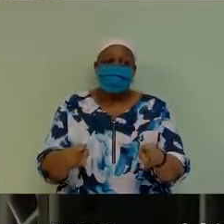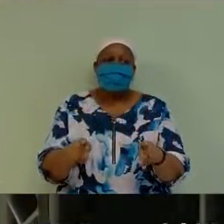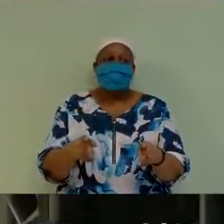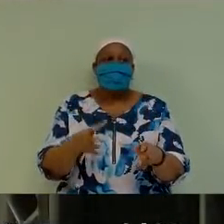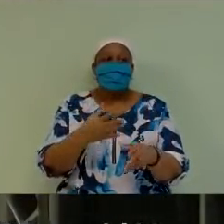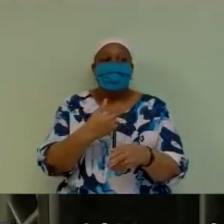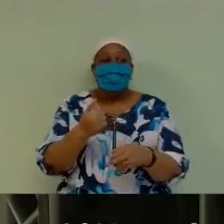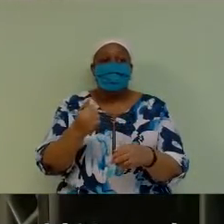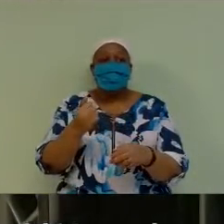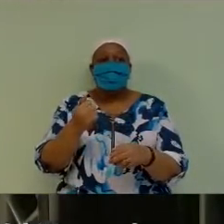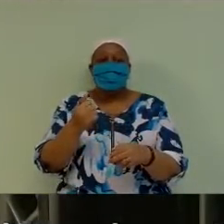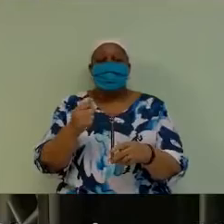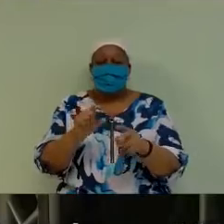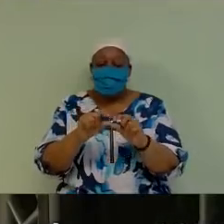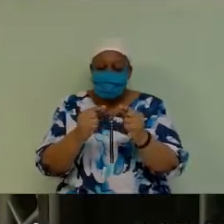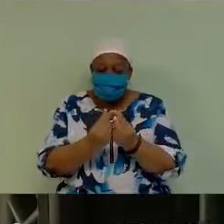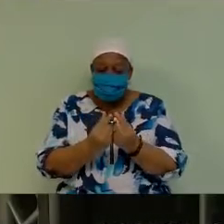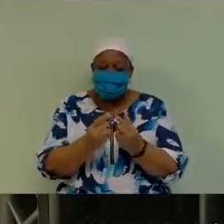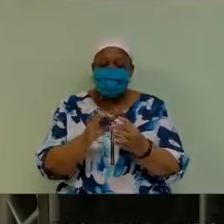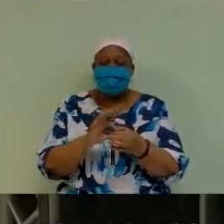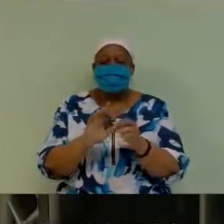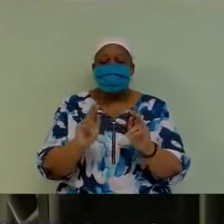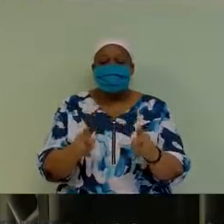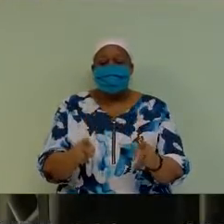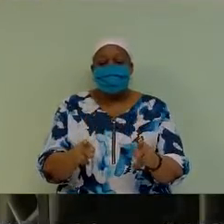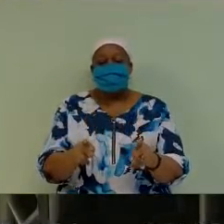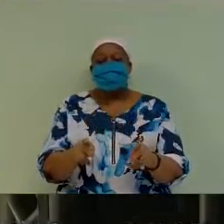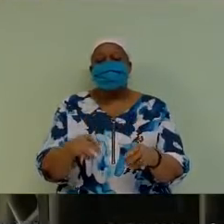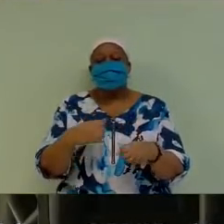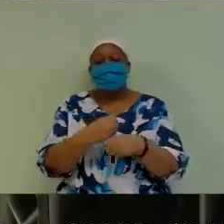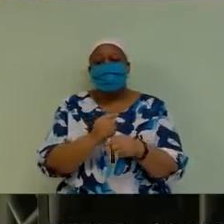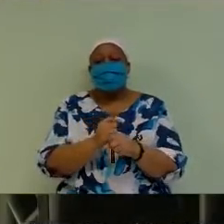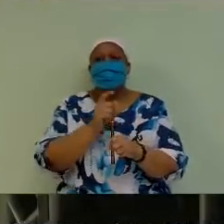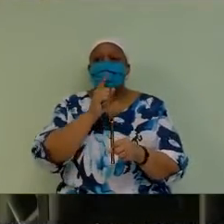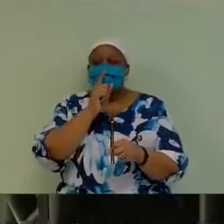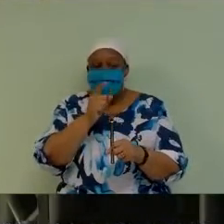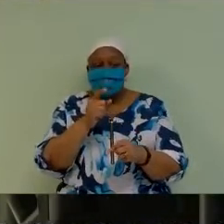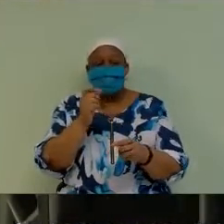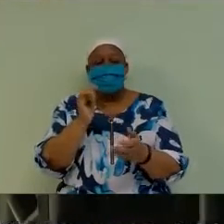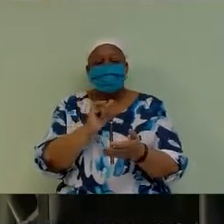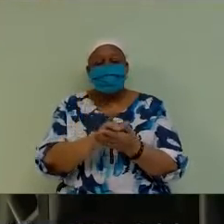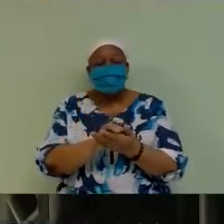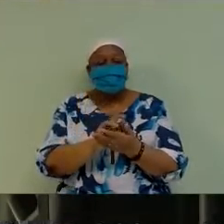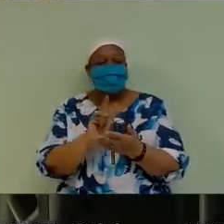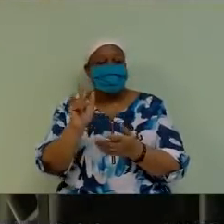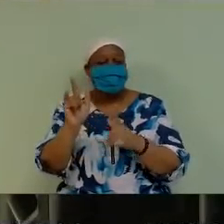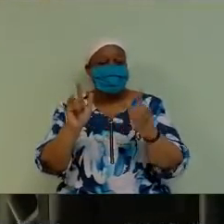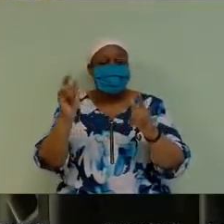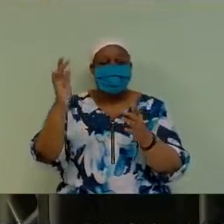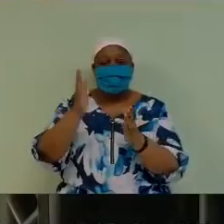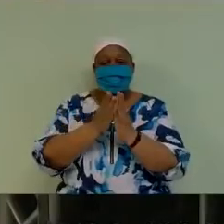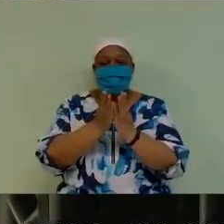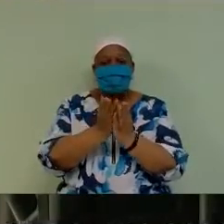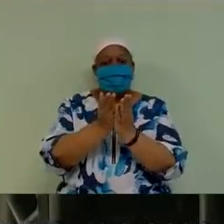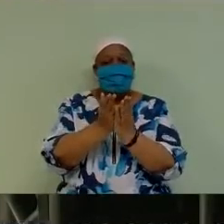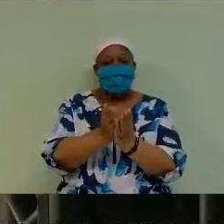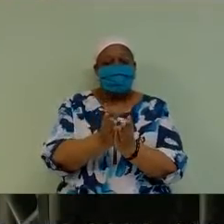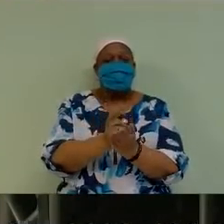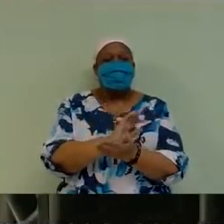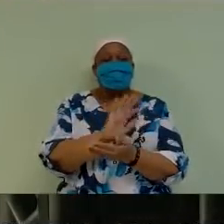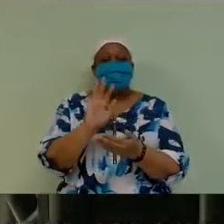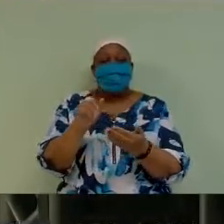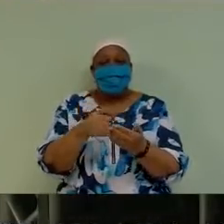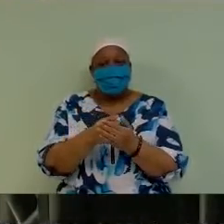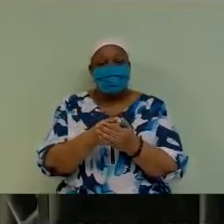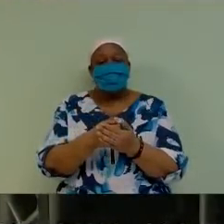cases, taking care to ascertain that our borders were secure, and to the government especially of